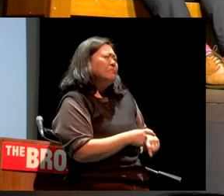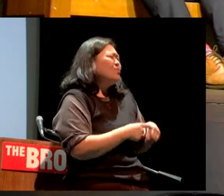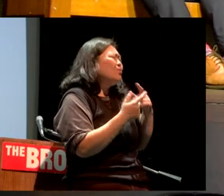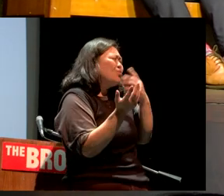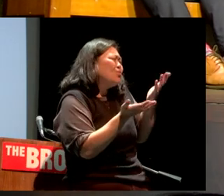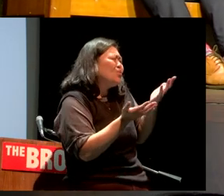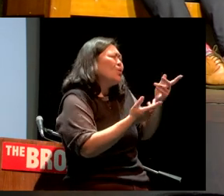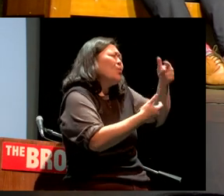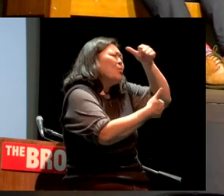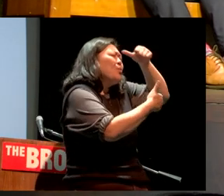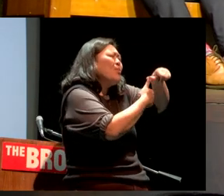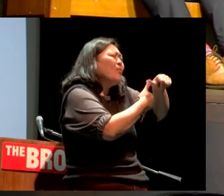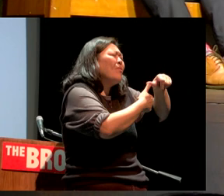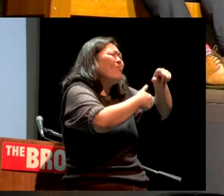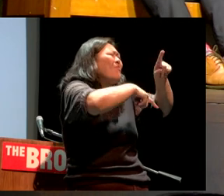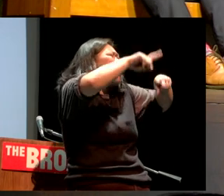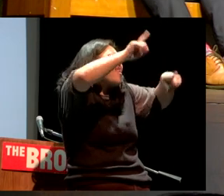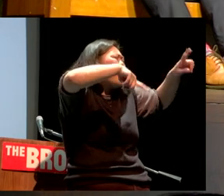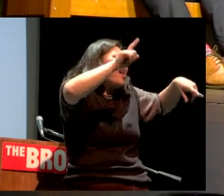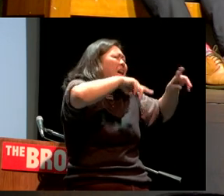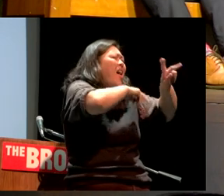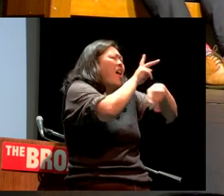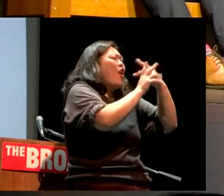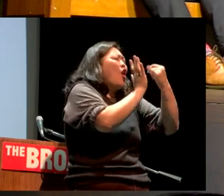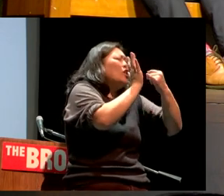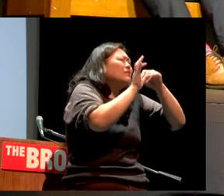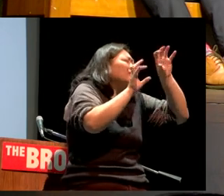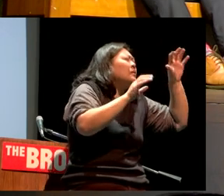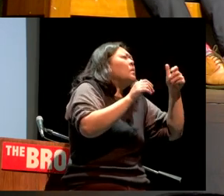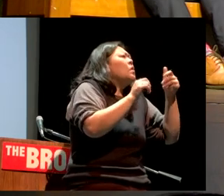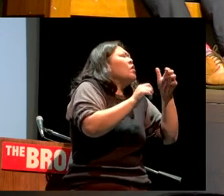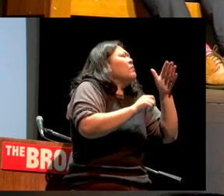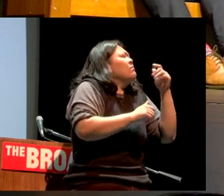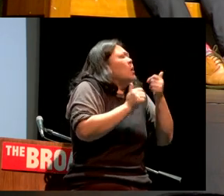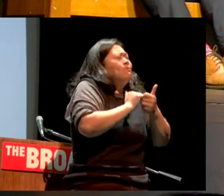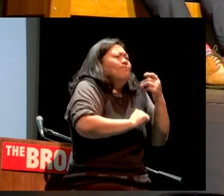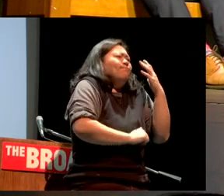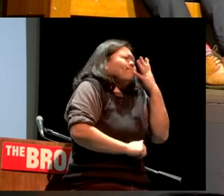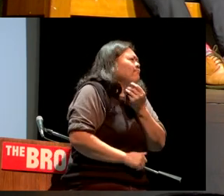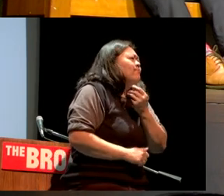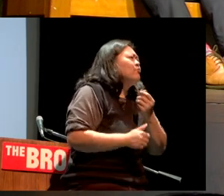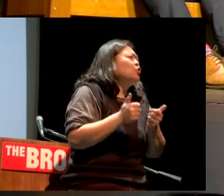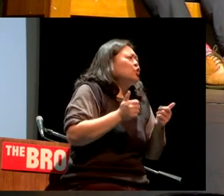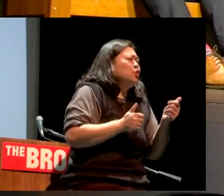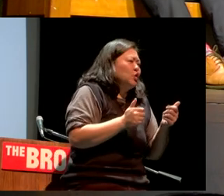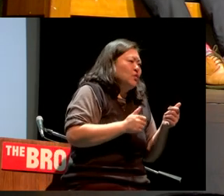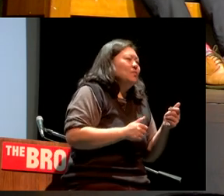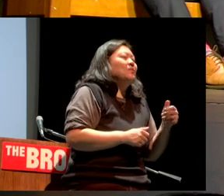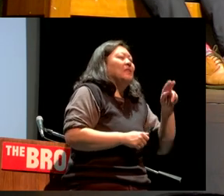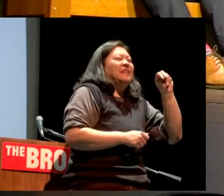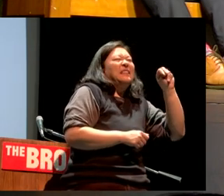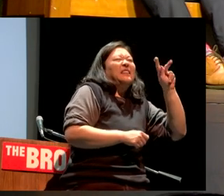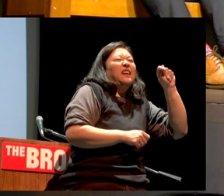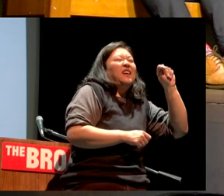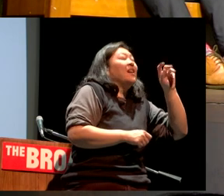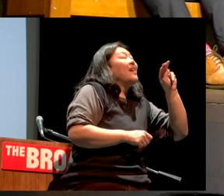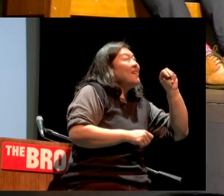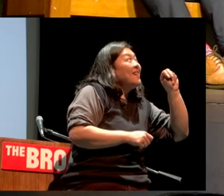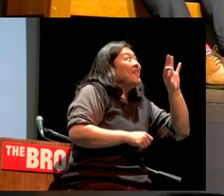aesthetics going on in the world of NFTs. Some are, and this is